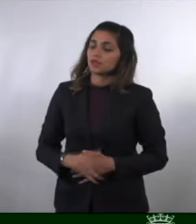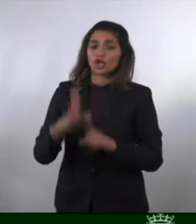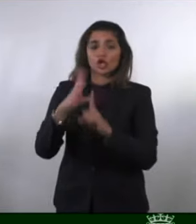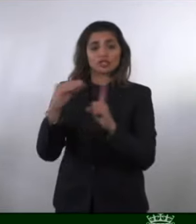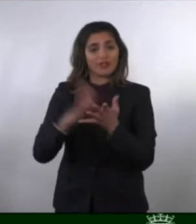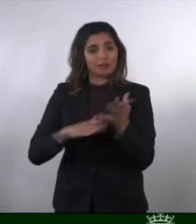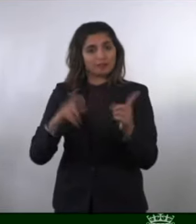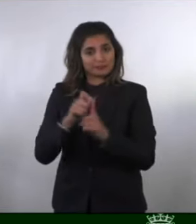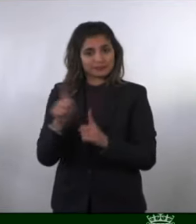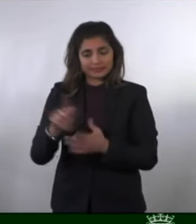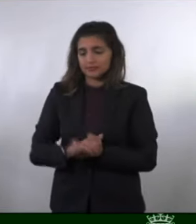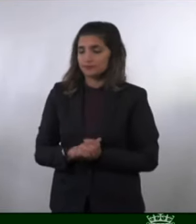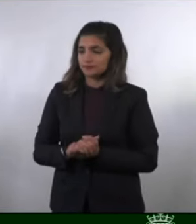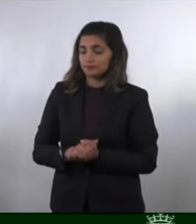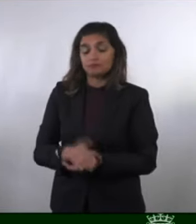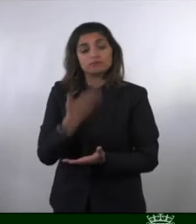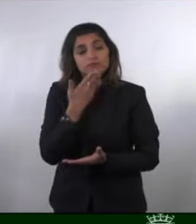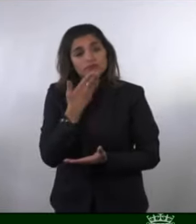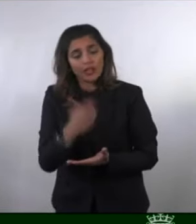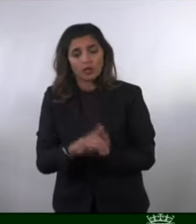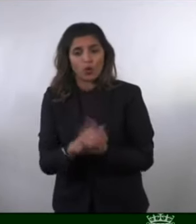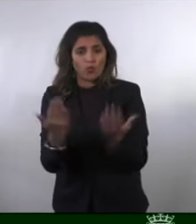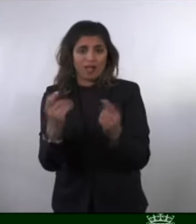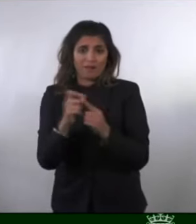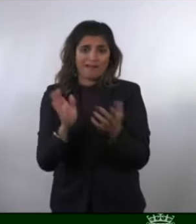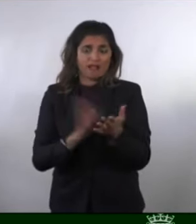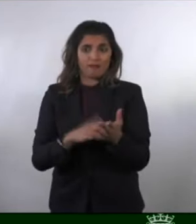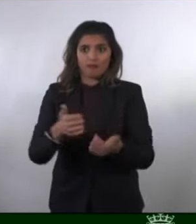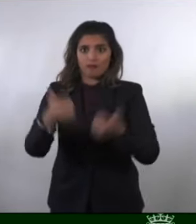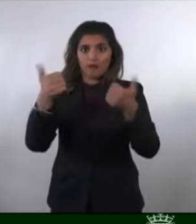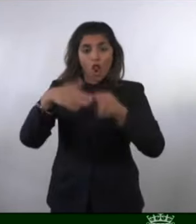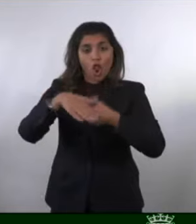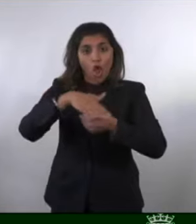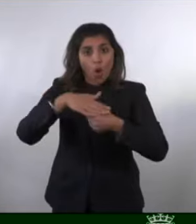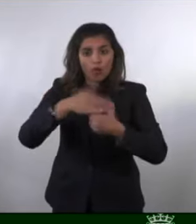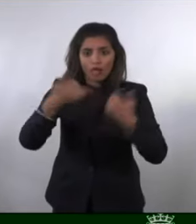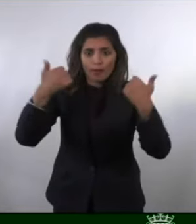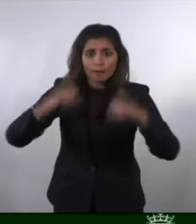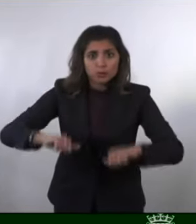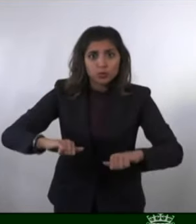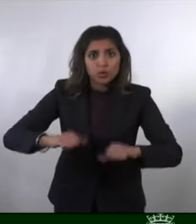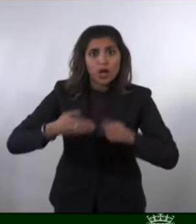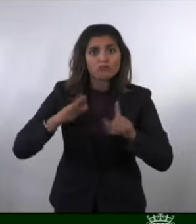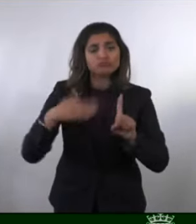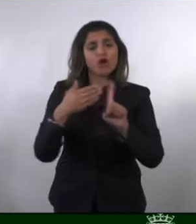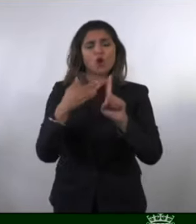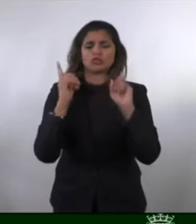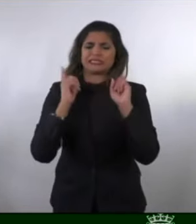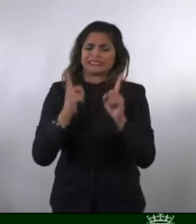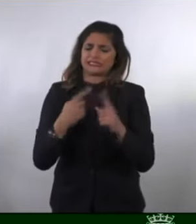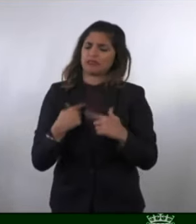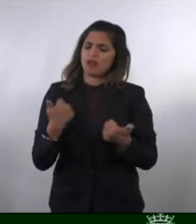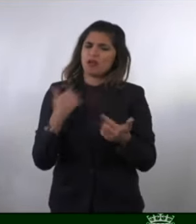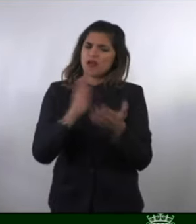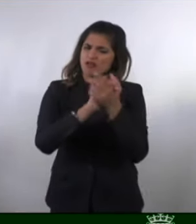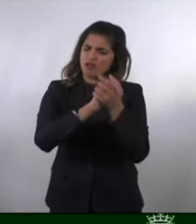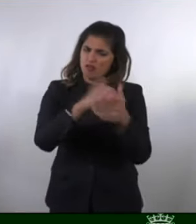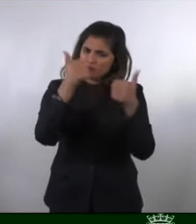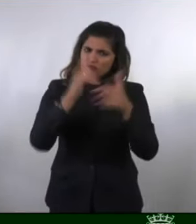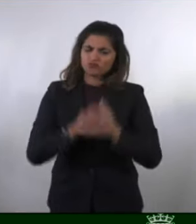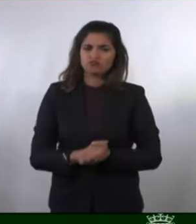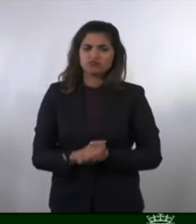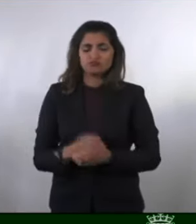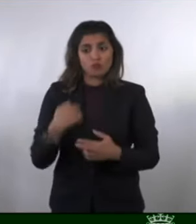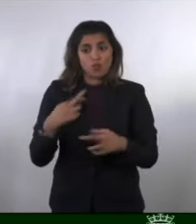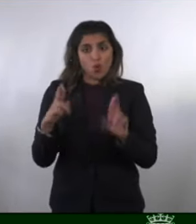and welcome the return of the local approach, something I hope the devolved administrations, and particularly in Wales, will copy. And can